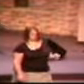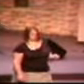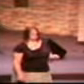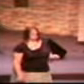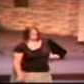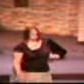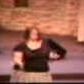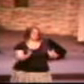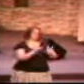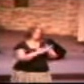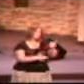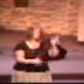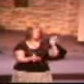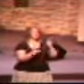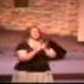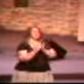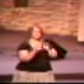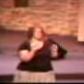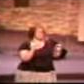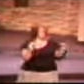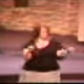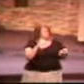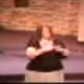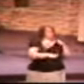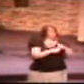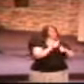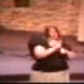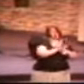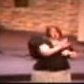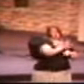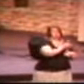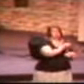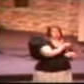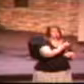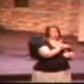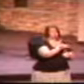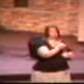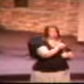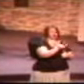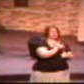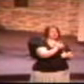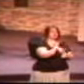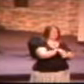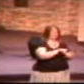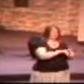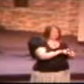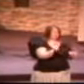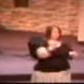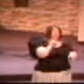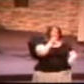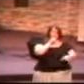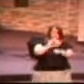and Jesus has no issue with your loyalties but he has issues with your allegiance